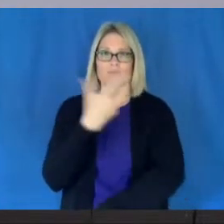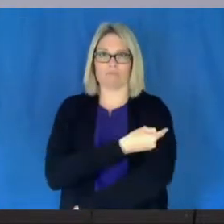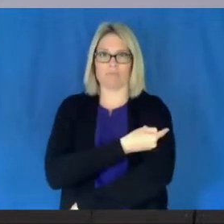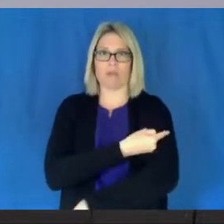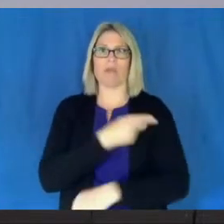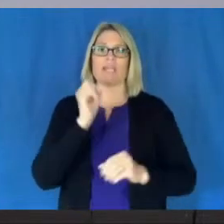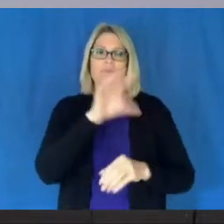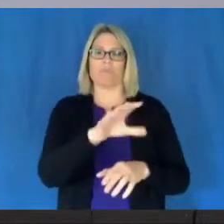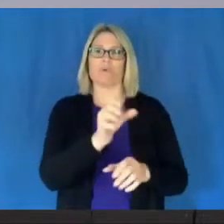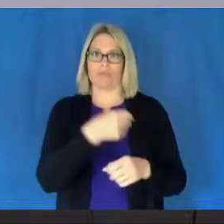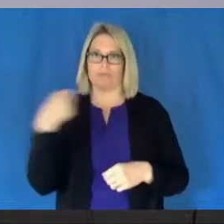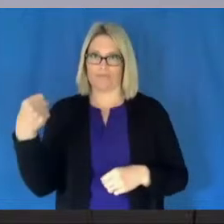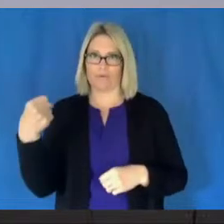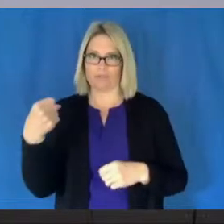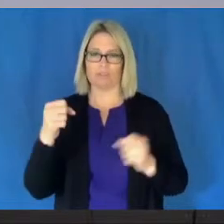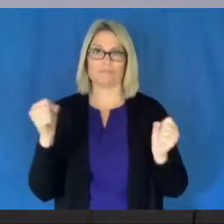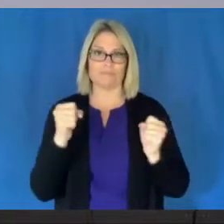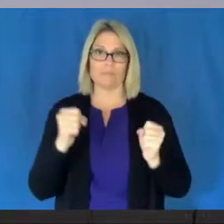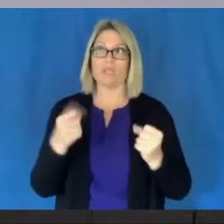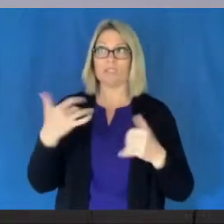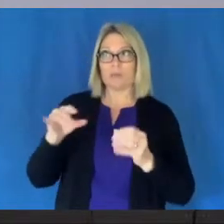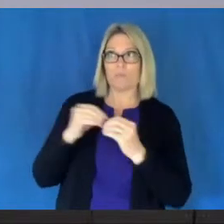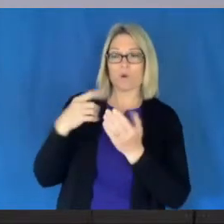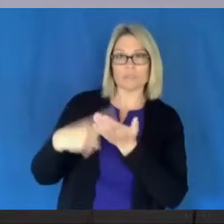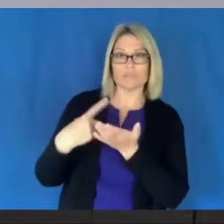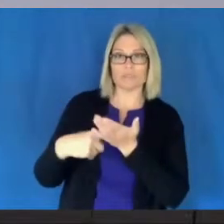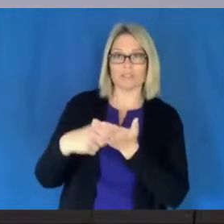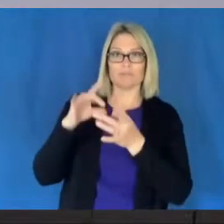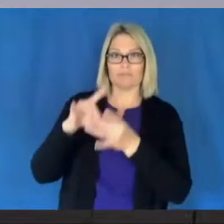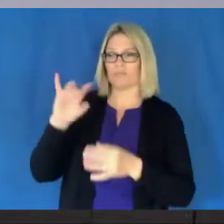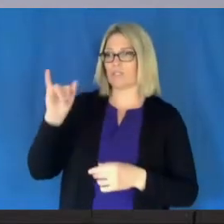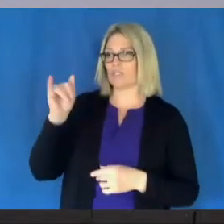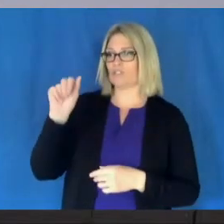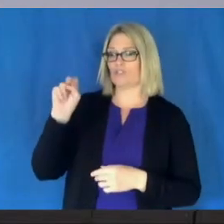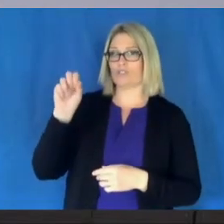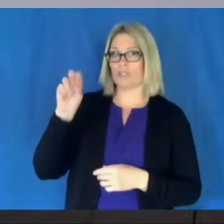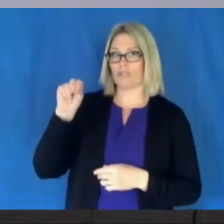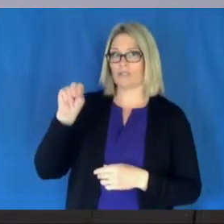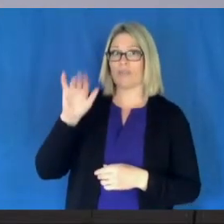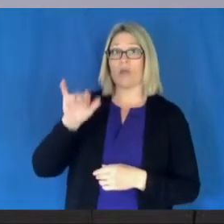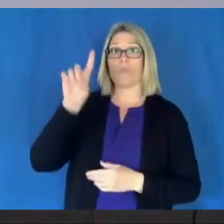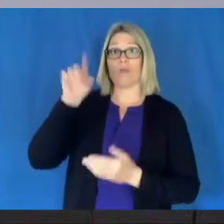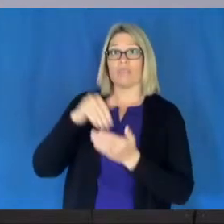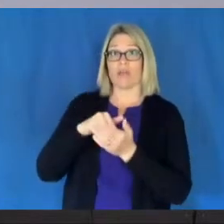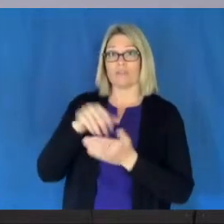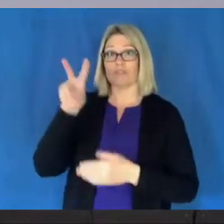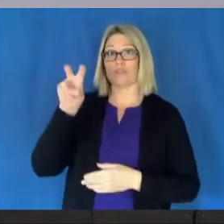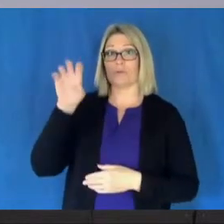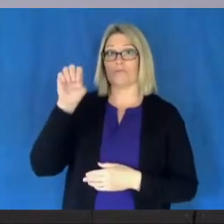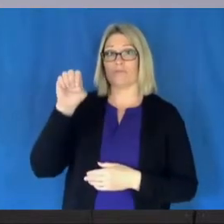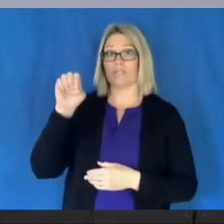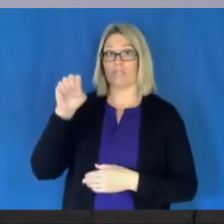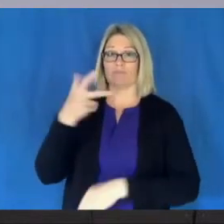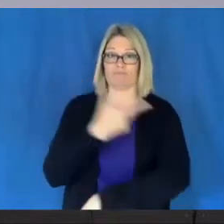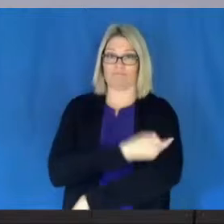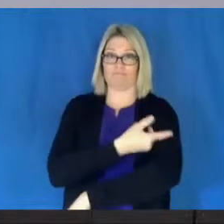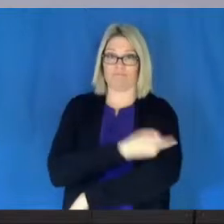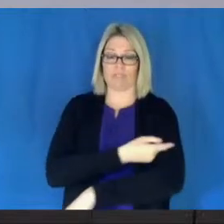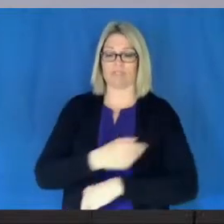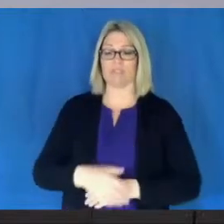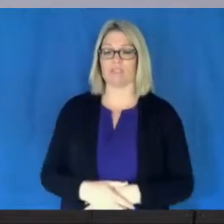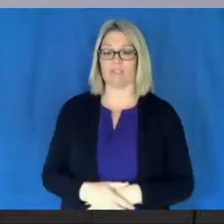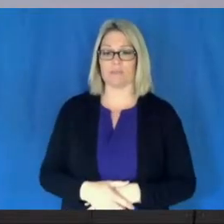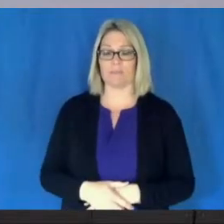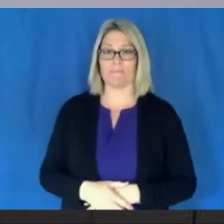fridge. Discussions are underway regarding the best use of these 1,250 doses. We will